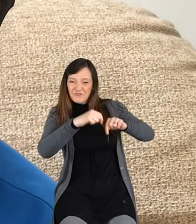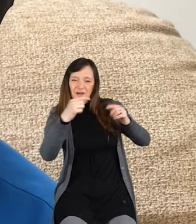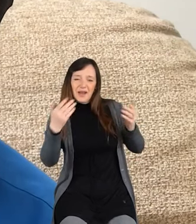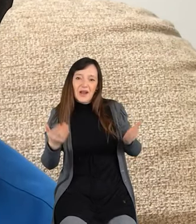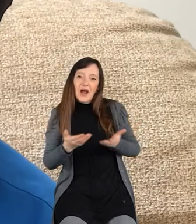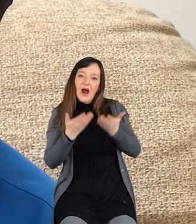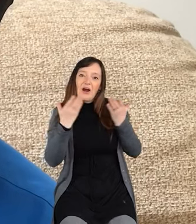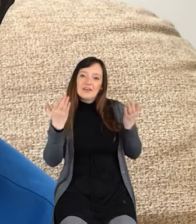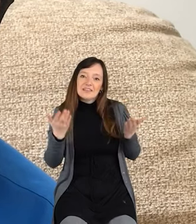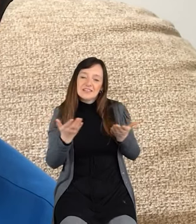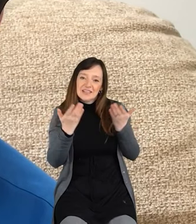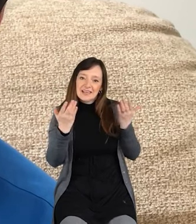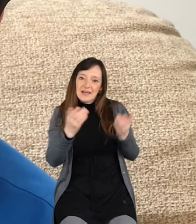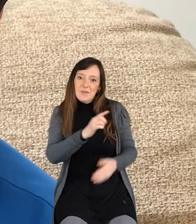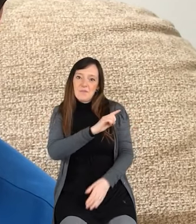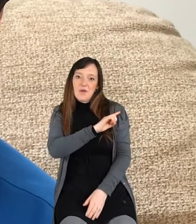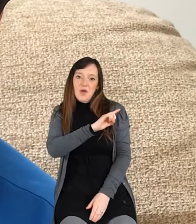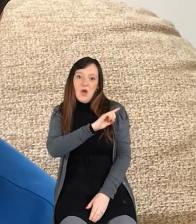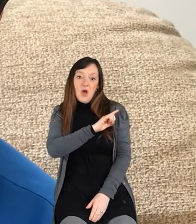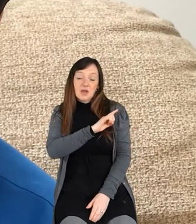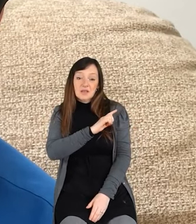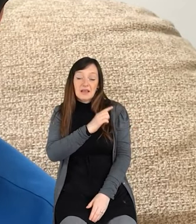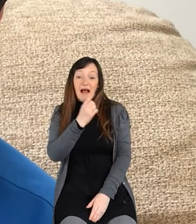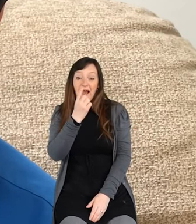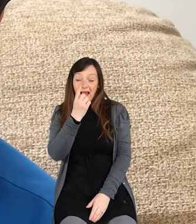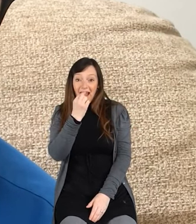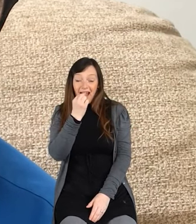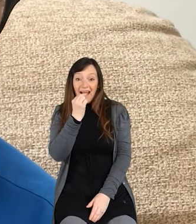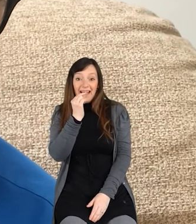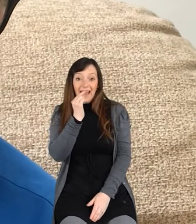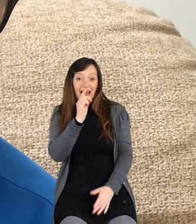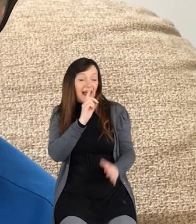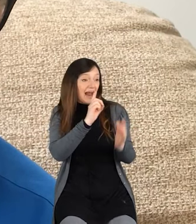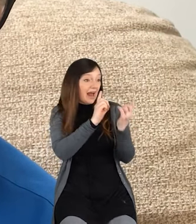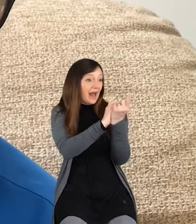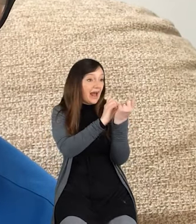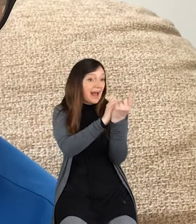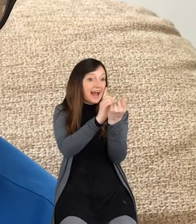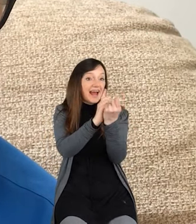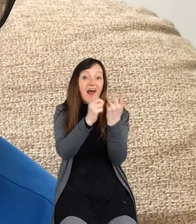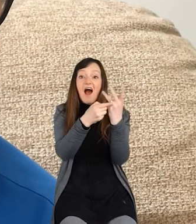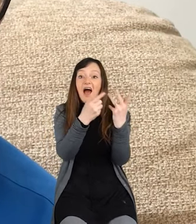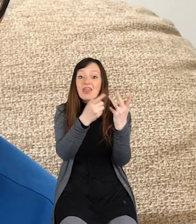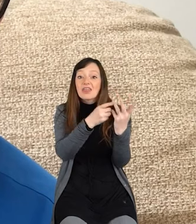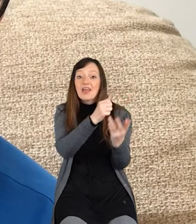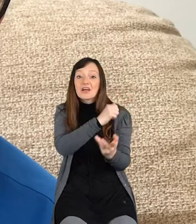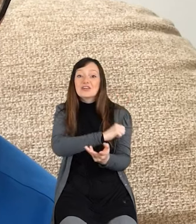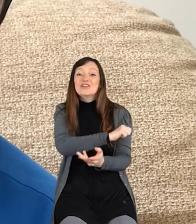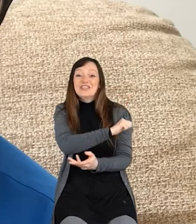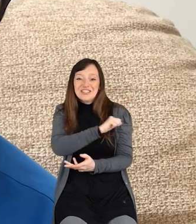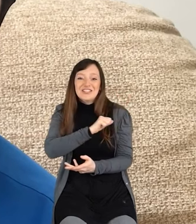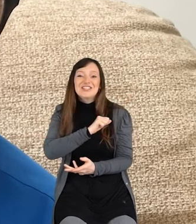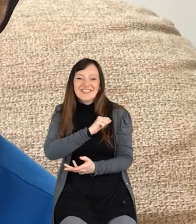so encouraging because I am able to be with other